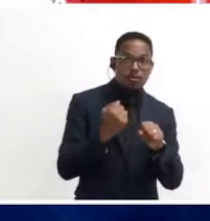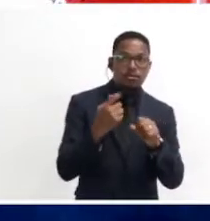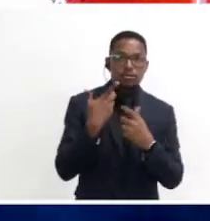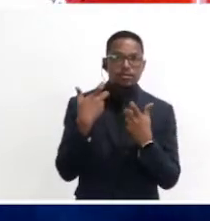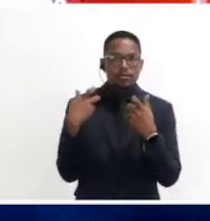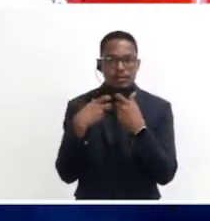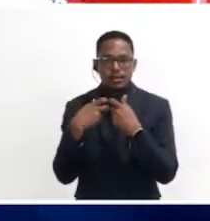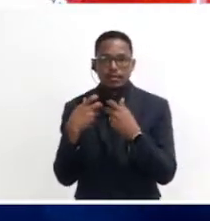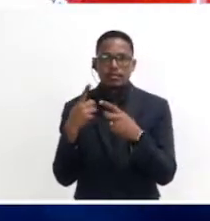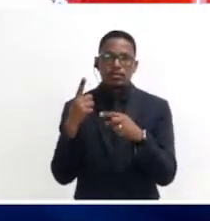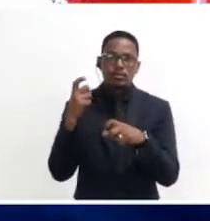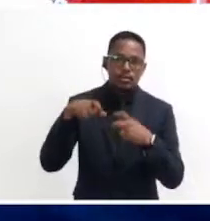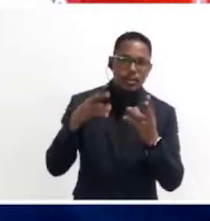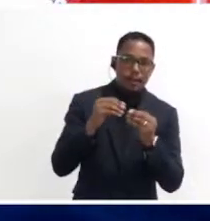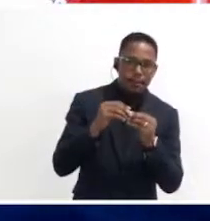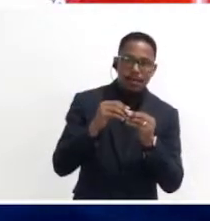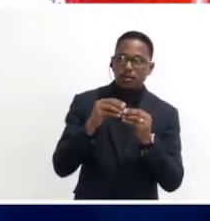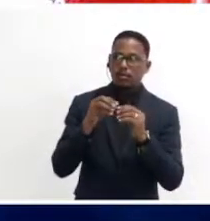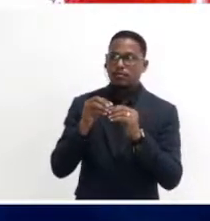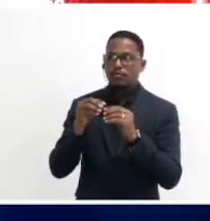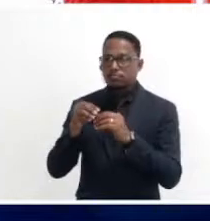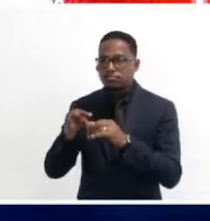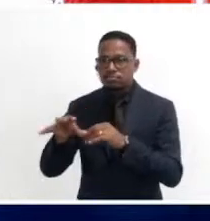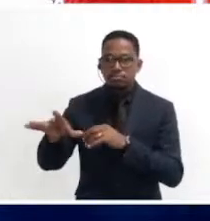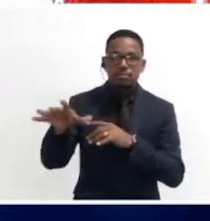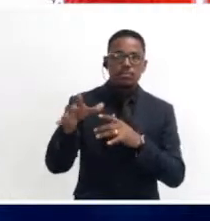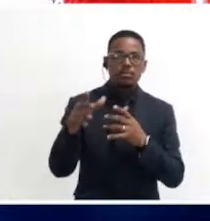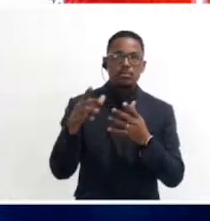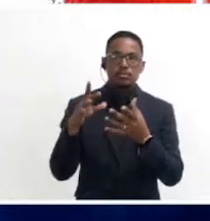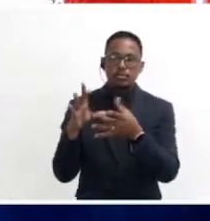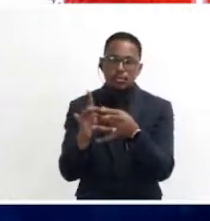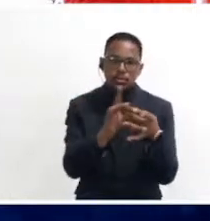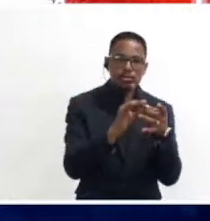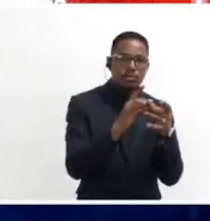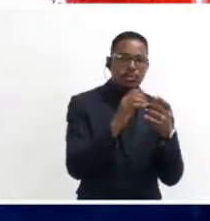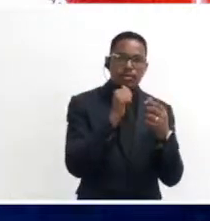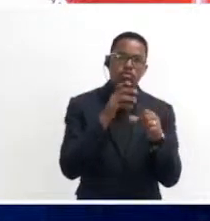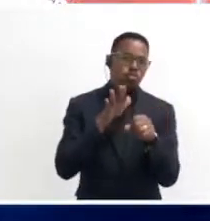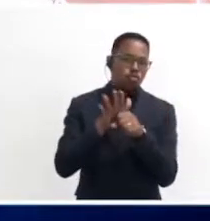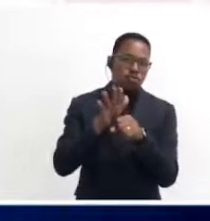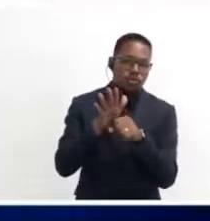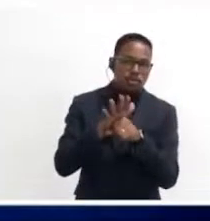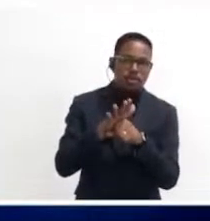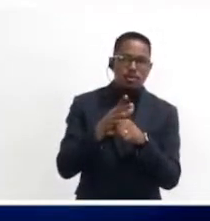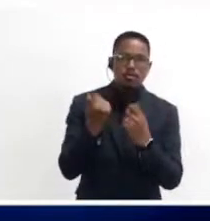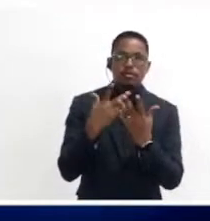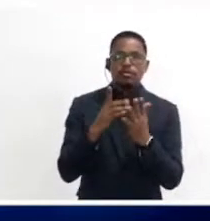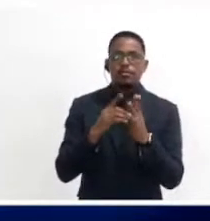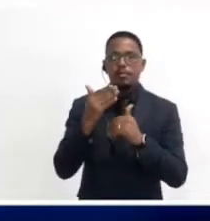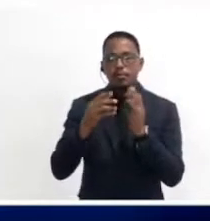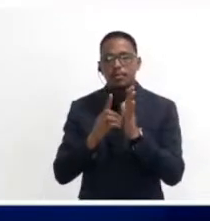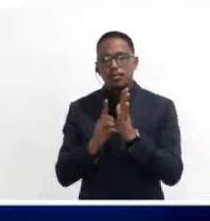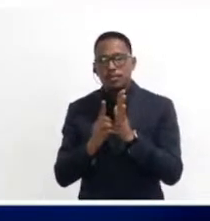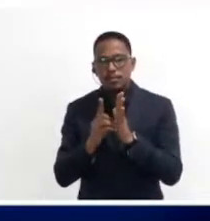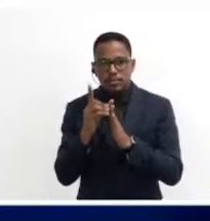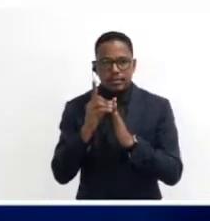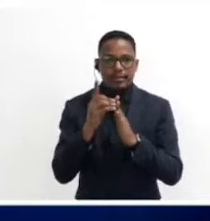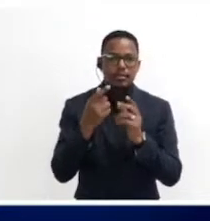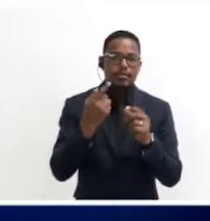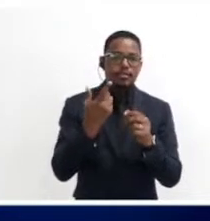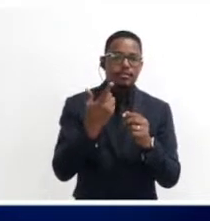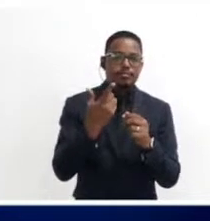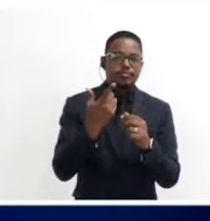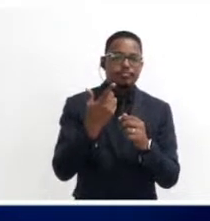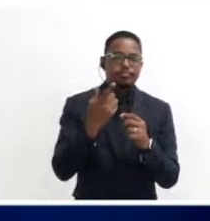wire, isn't enough. So it's developed into ribbons. So kind of flat